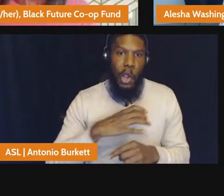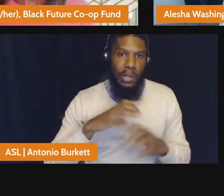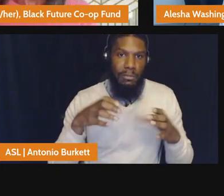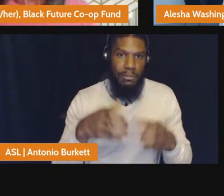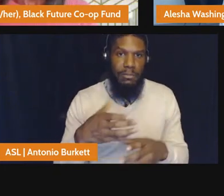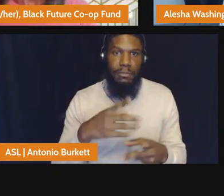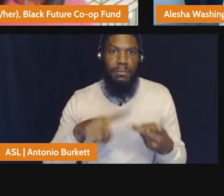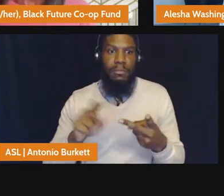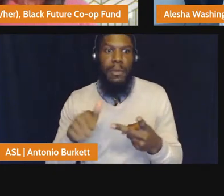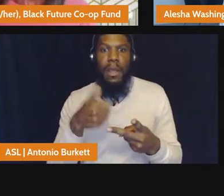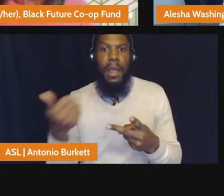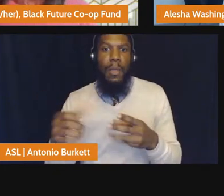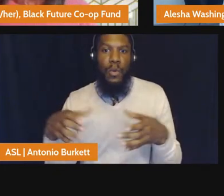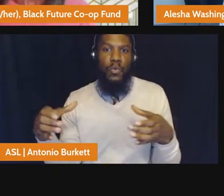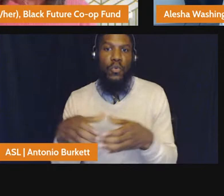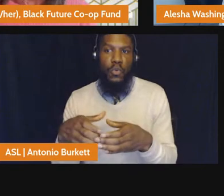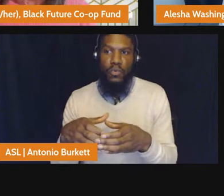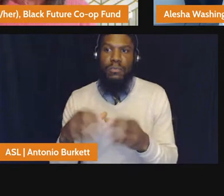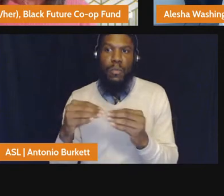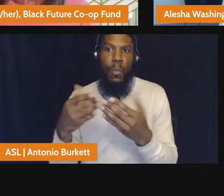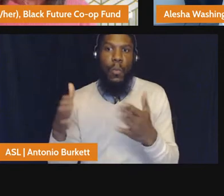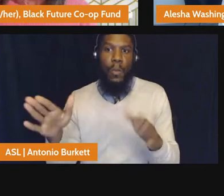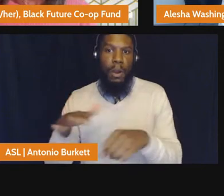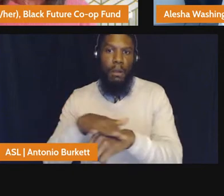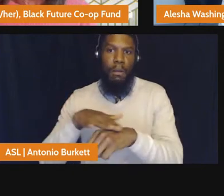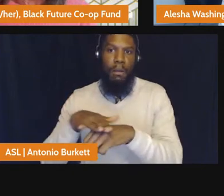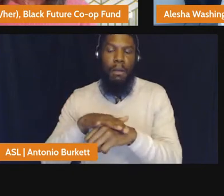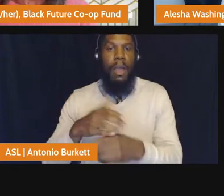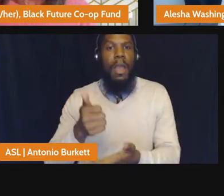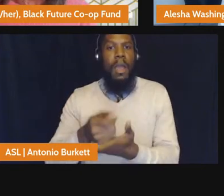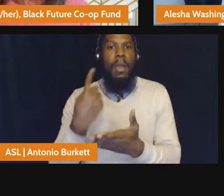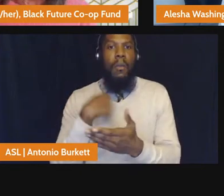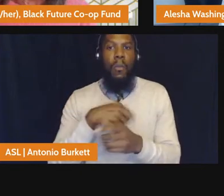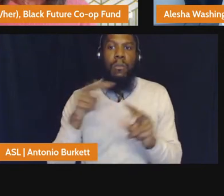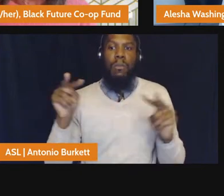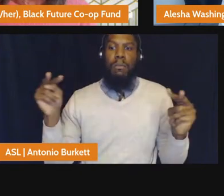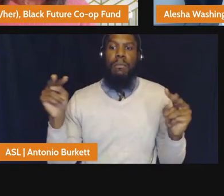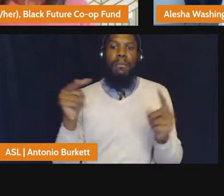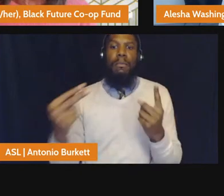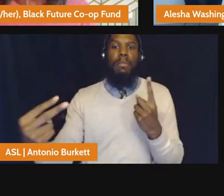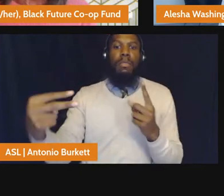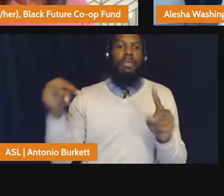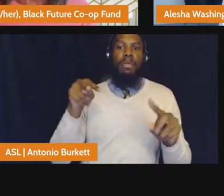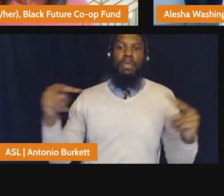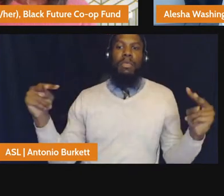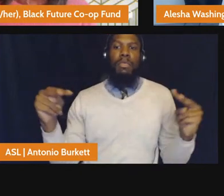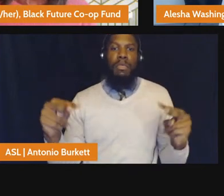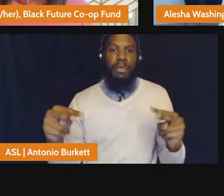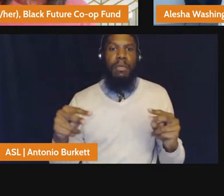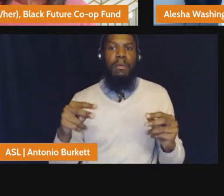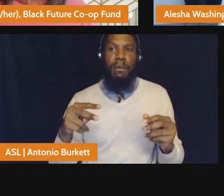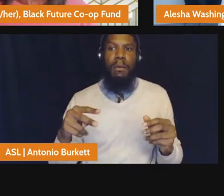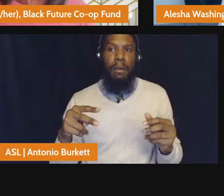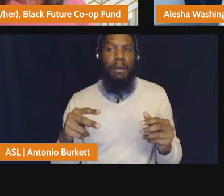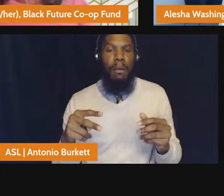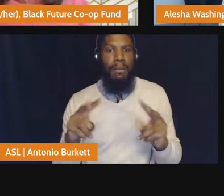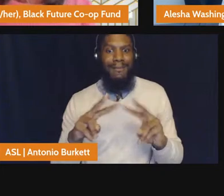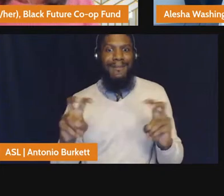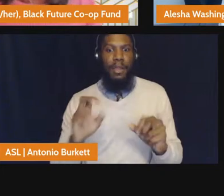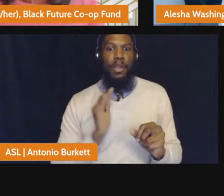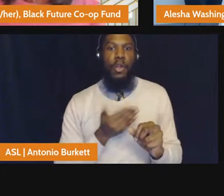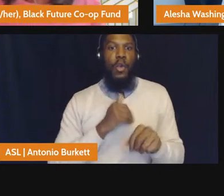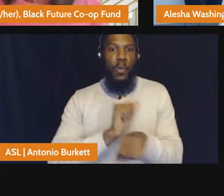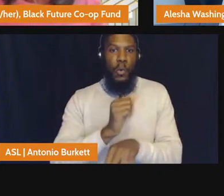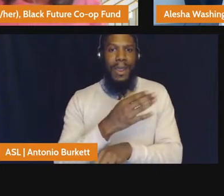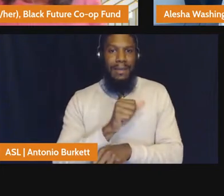think are incredible to help us learn, live the experience through the eyes of the staff that are here, but it's also their opportunity to look at our work and what